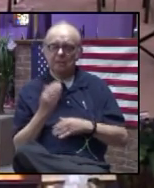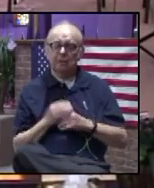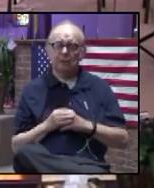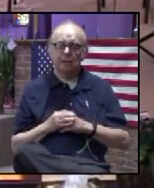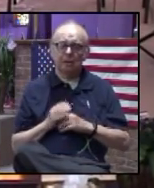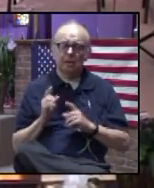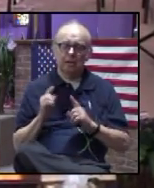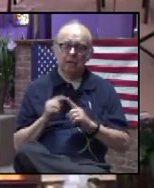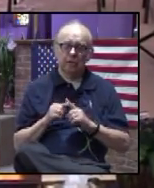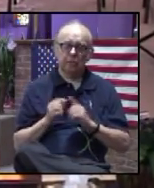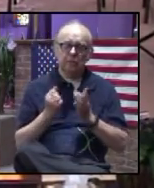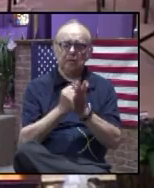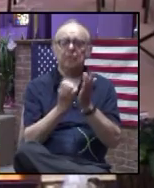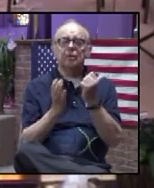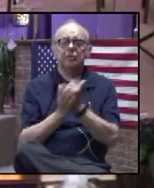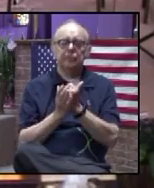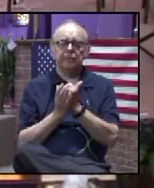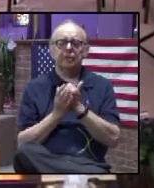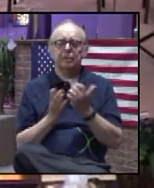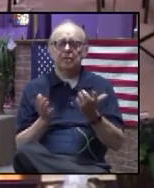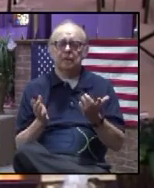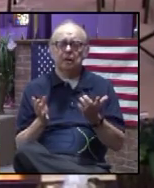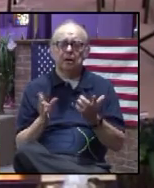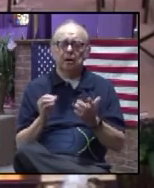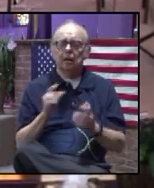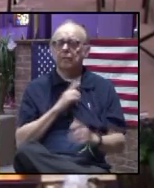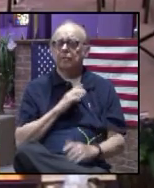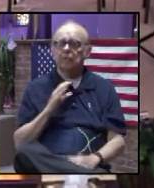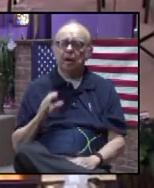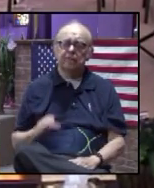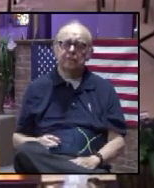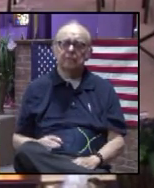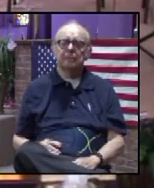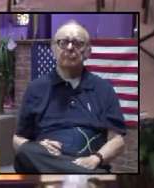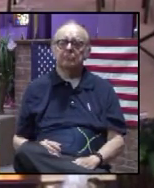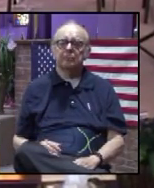to the crucifixion of Christ.